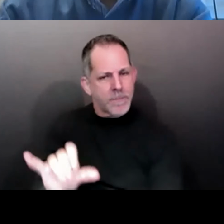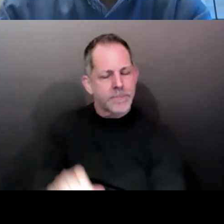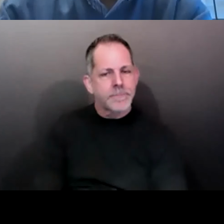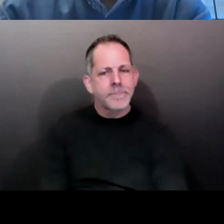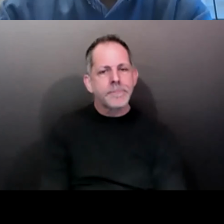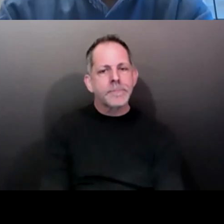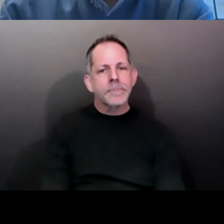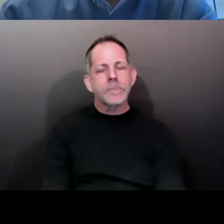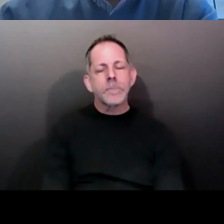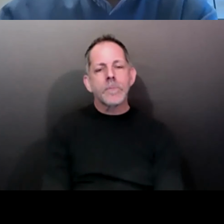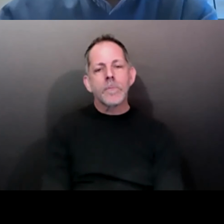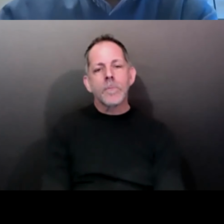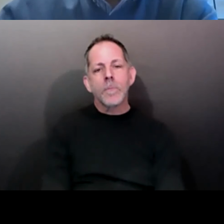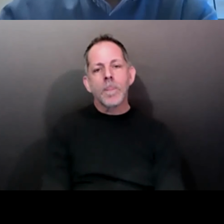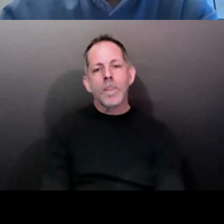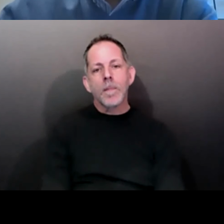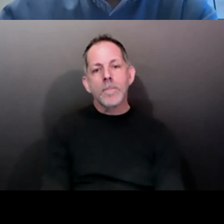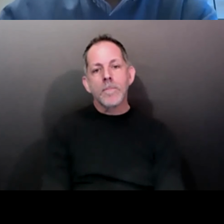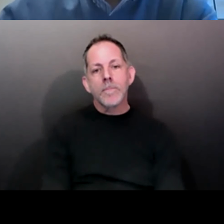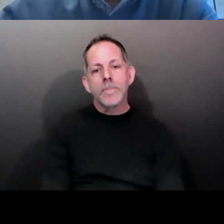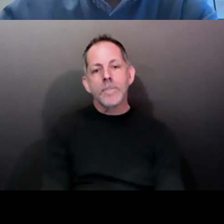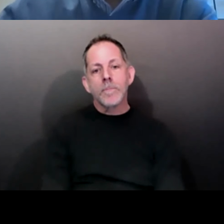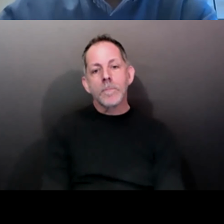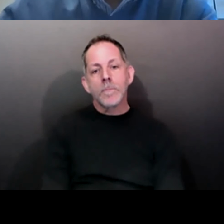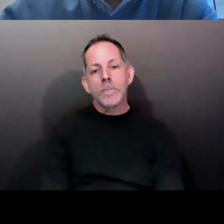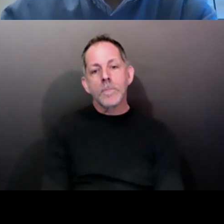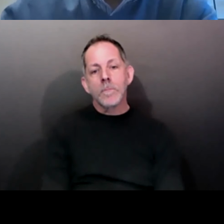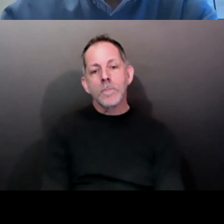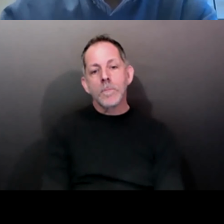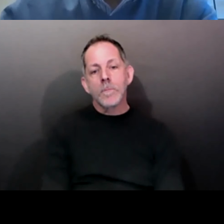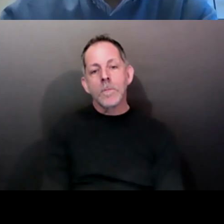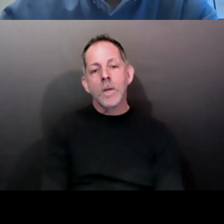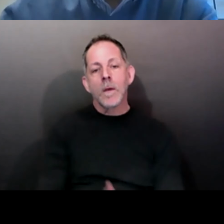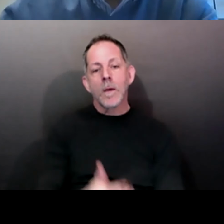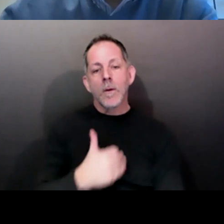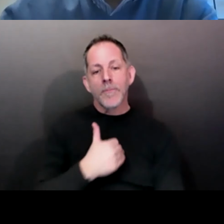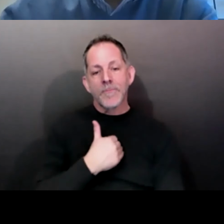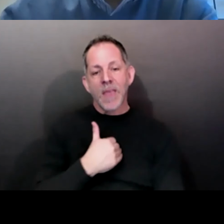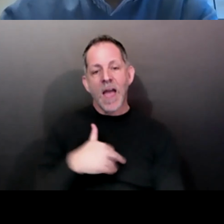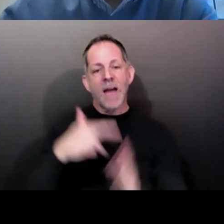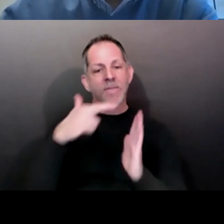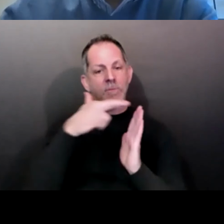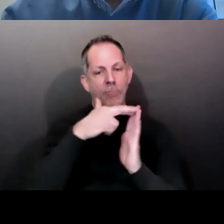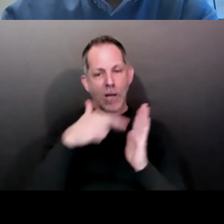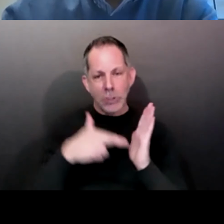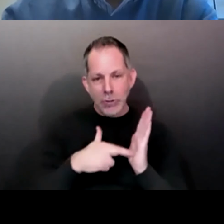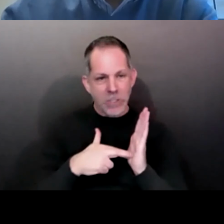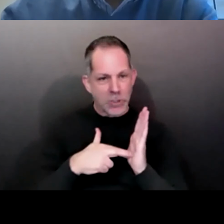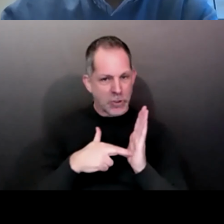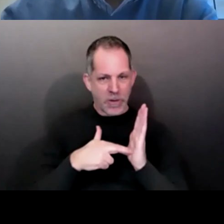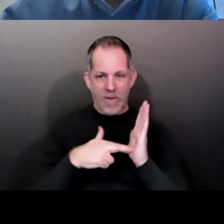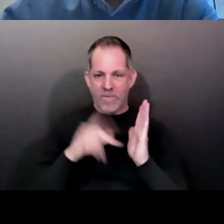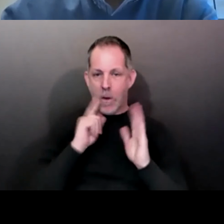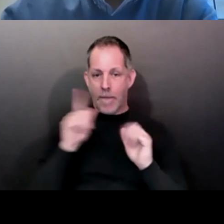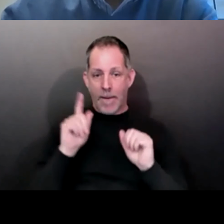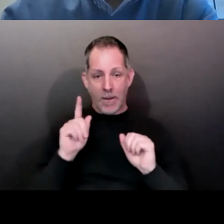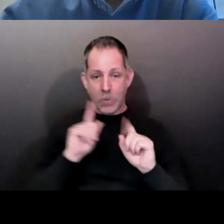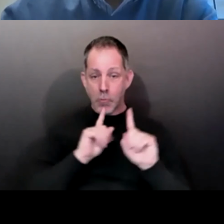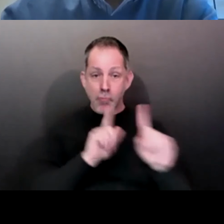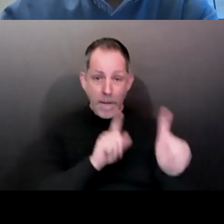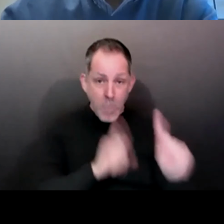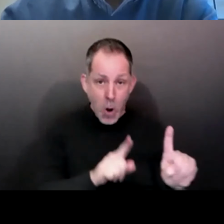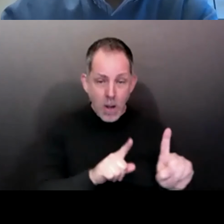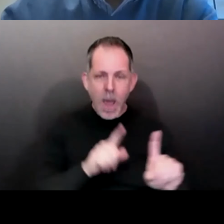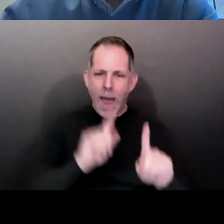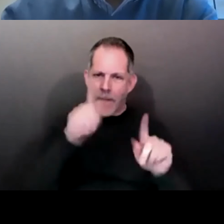There are regulatory components in terms of reporting and obviously compliance with the governor's